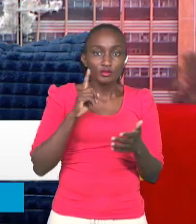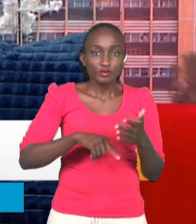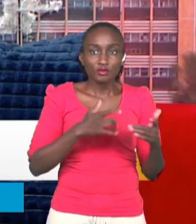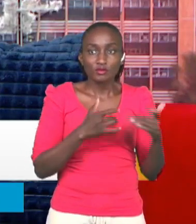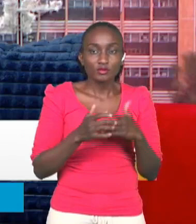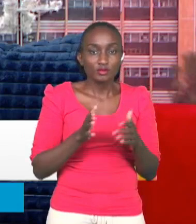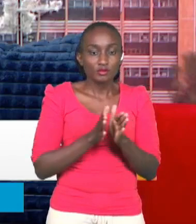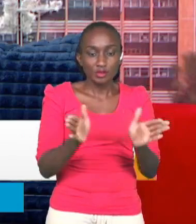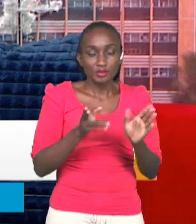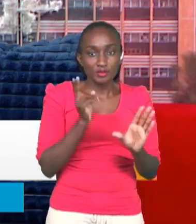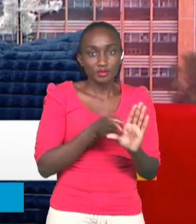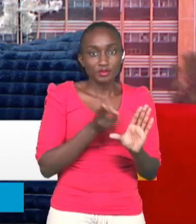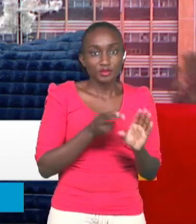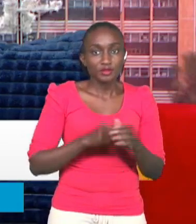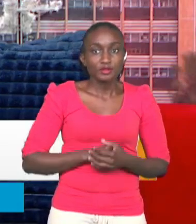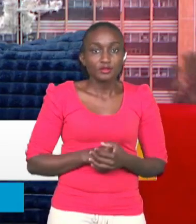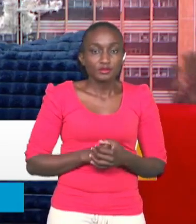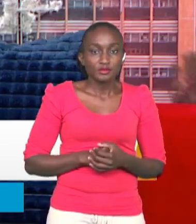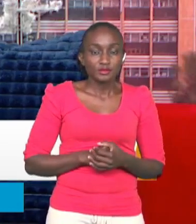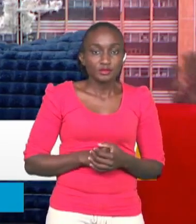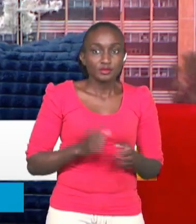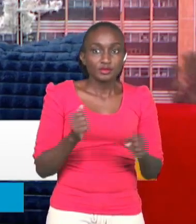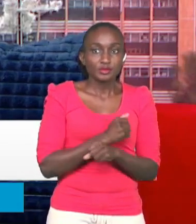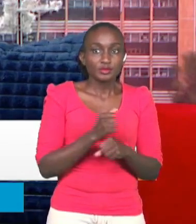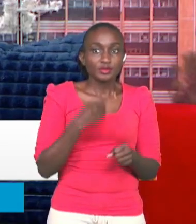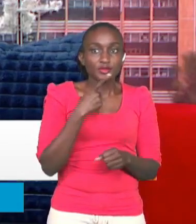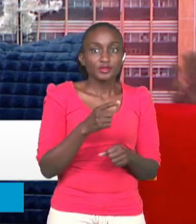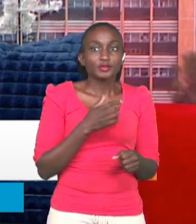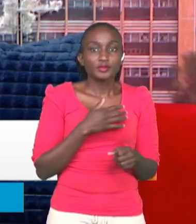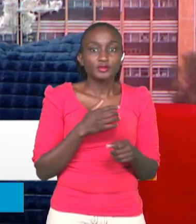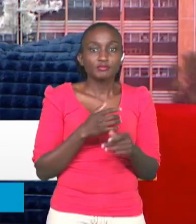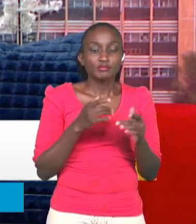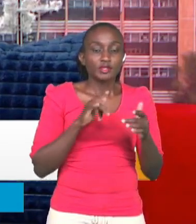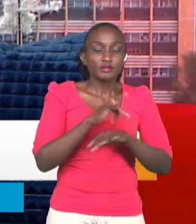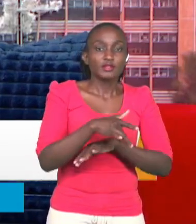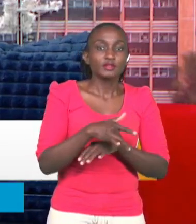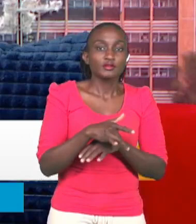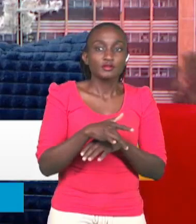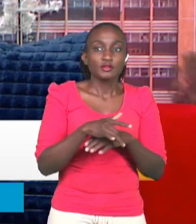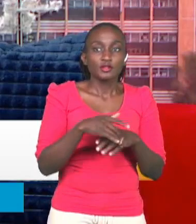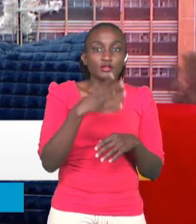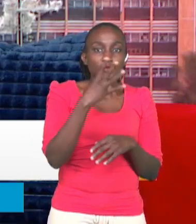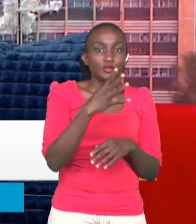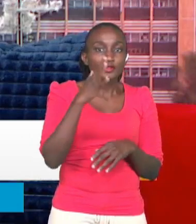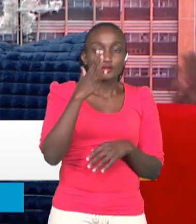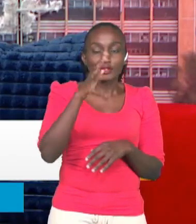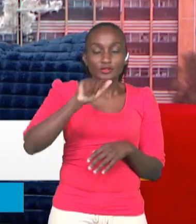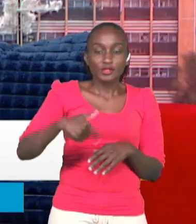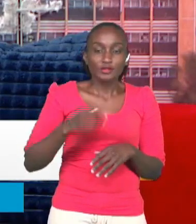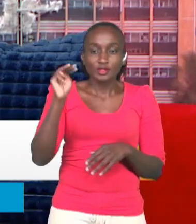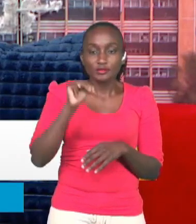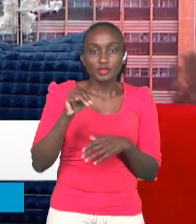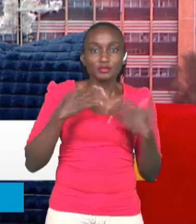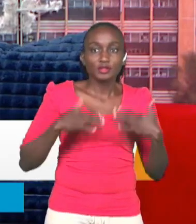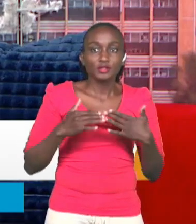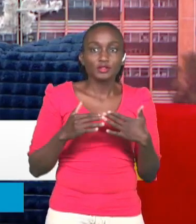public participation. Okay. If, it is, you can't say that I will email these to, 45,000 million Kenyans, so